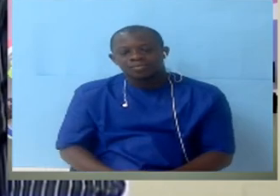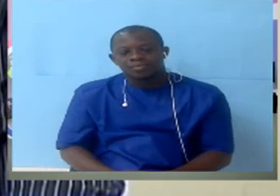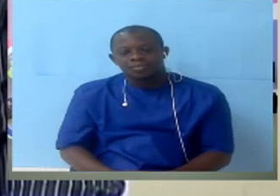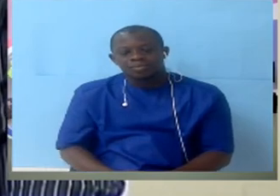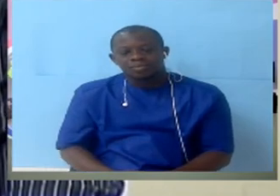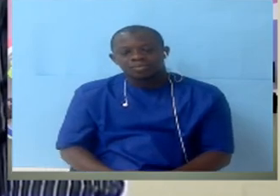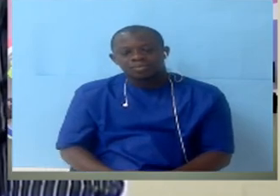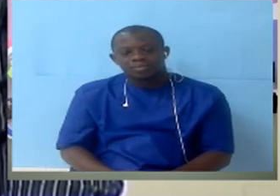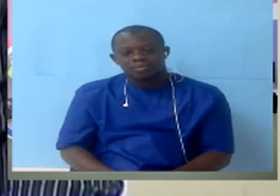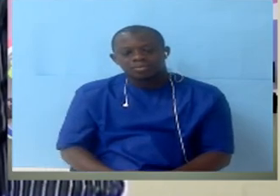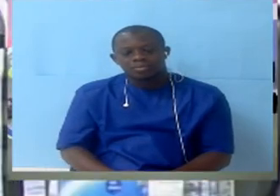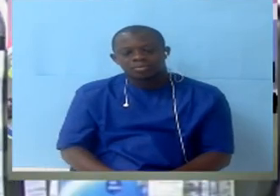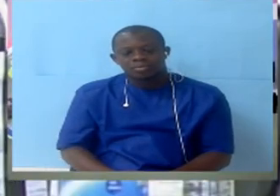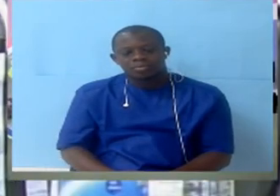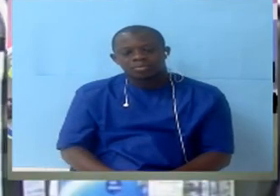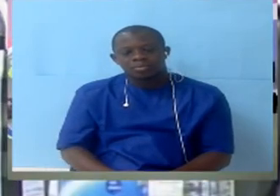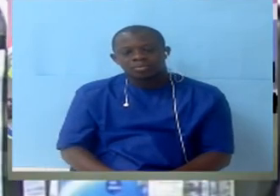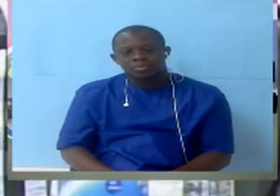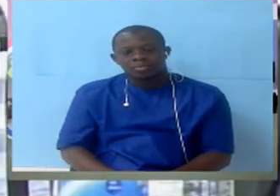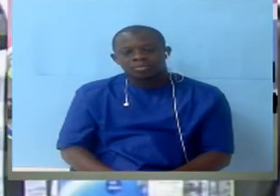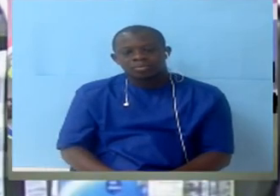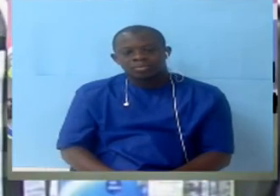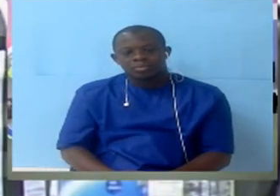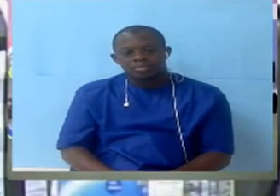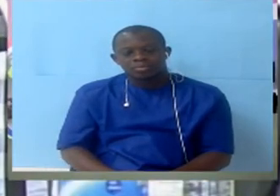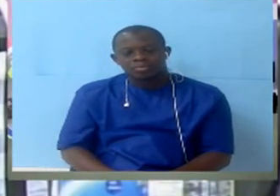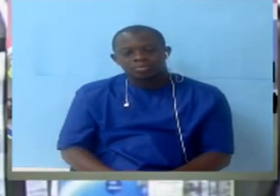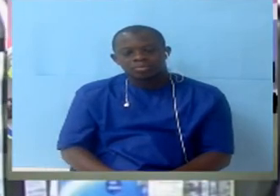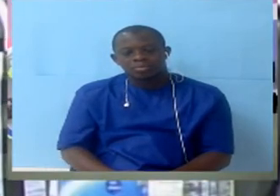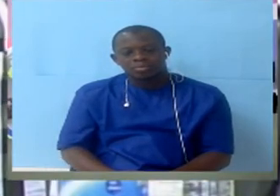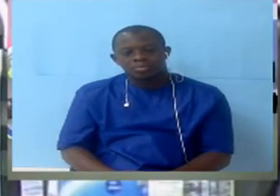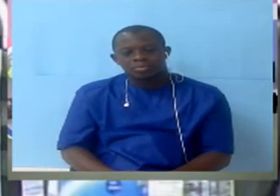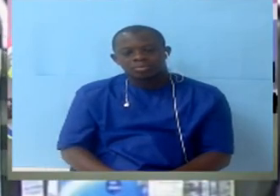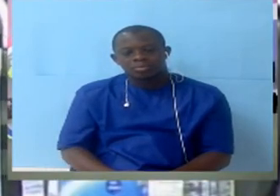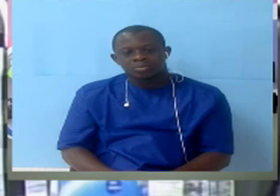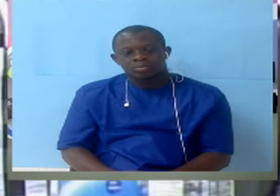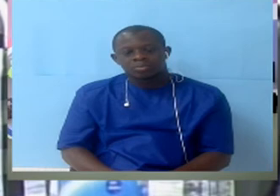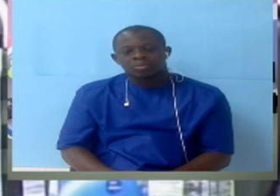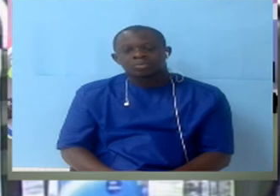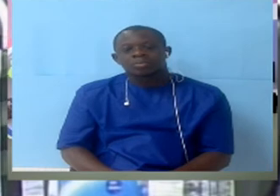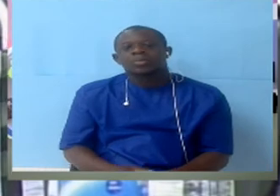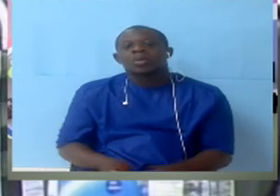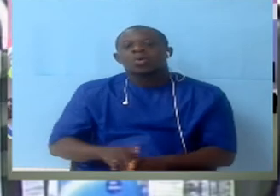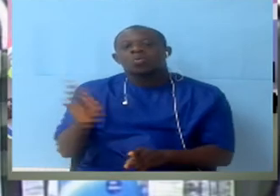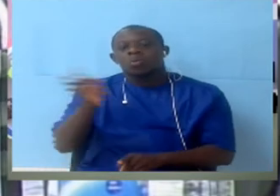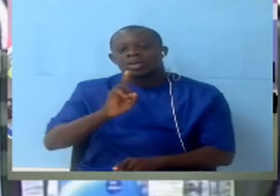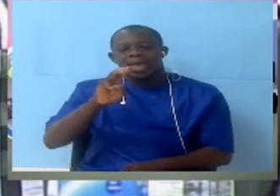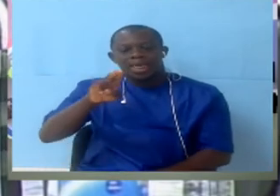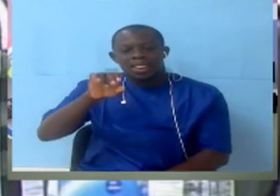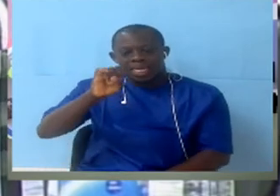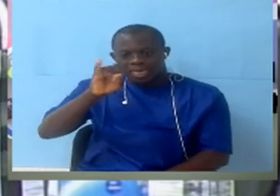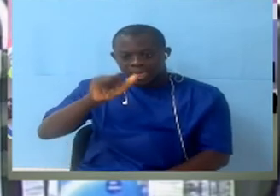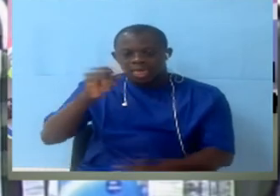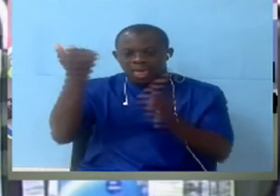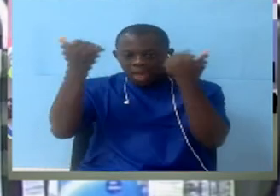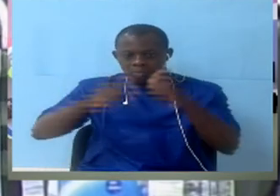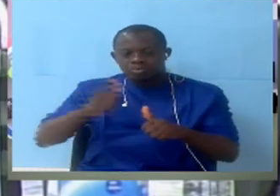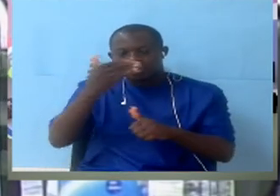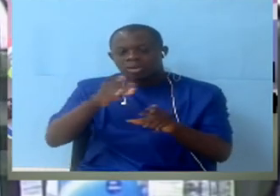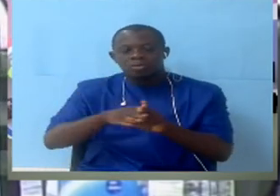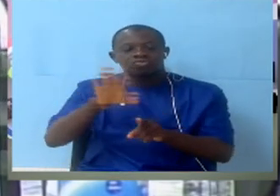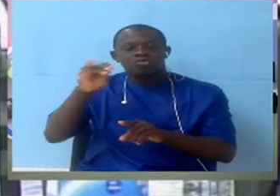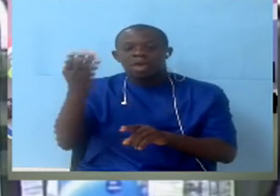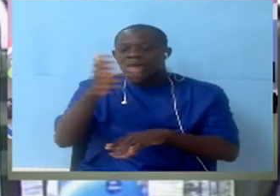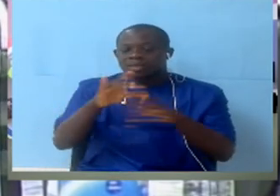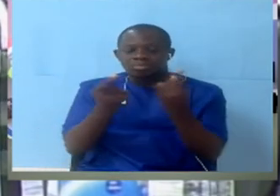kole ke fembe ka boje fana andu ka mol timbalaje le ka mol sronje fang horrible le fang. What NIA, what happens there? They do